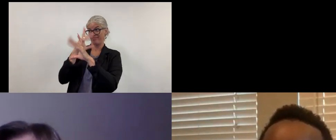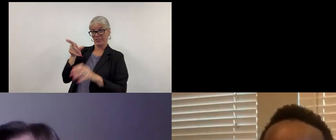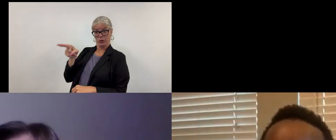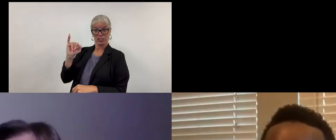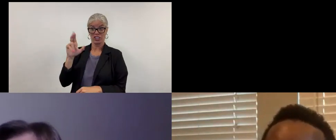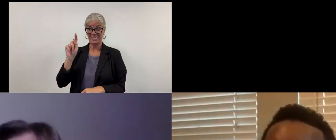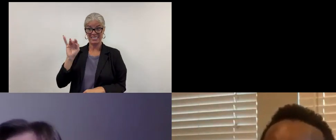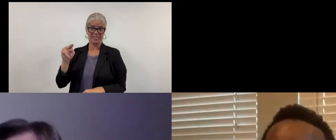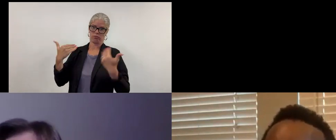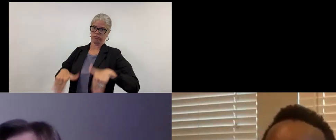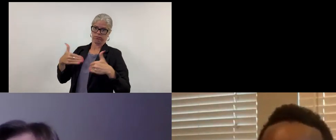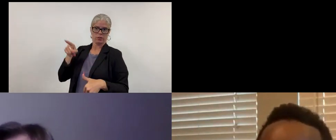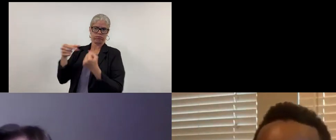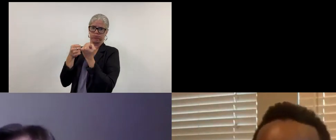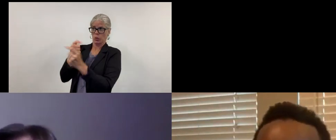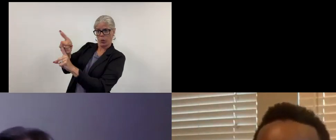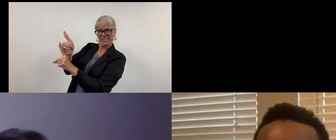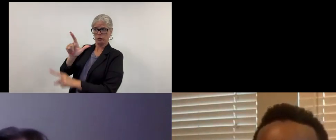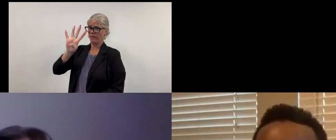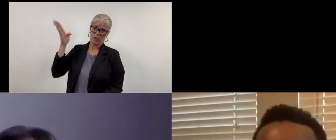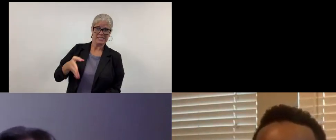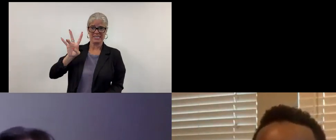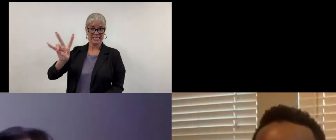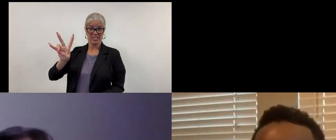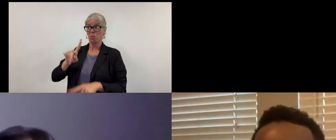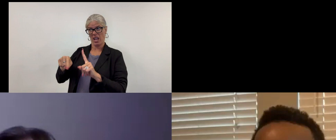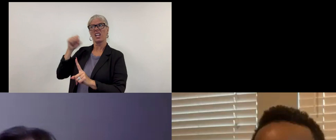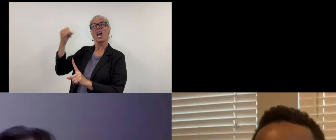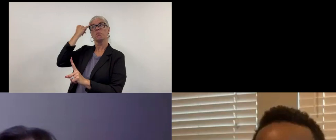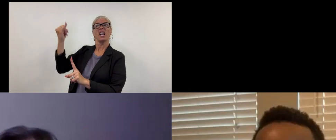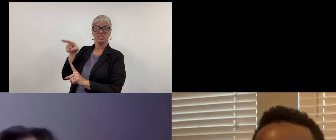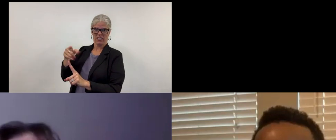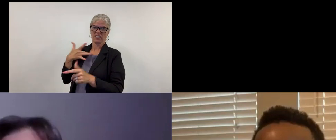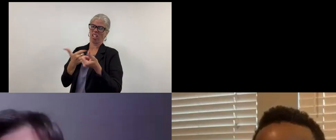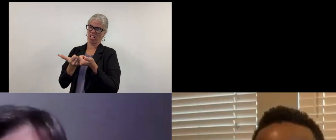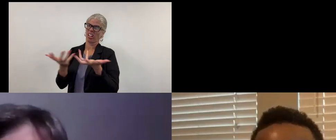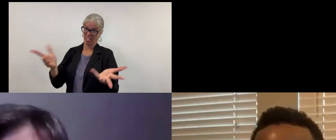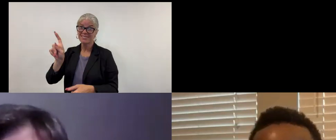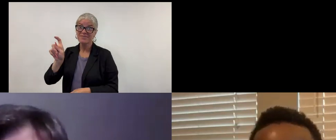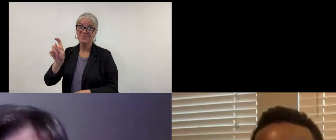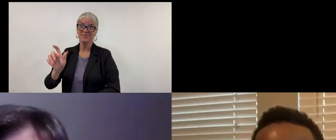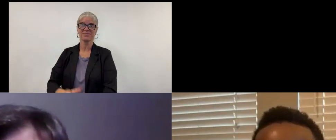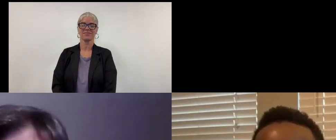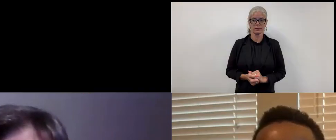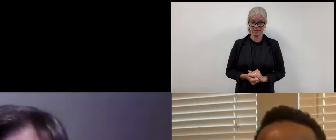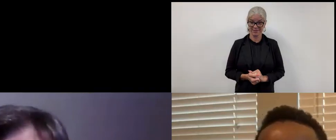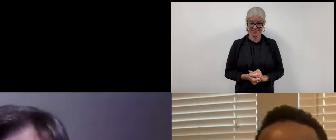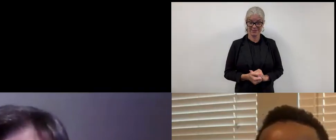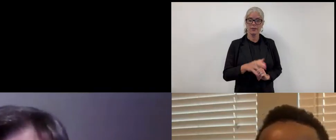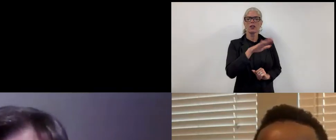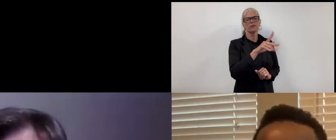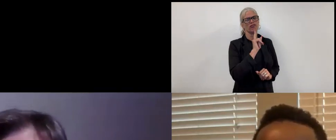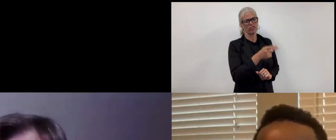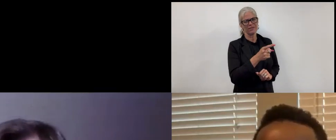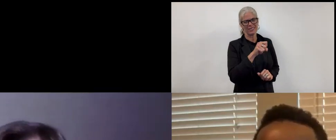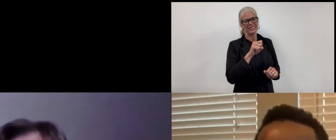too. I would imagine, Justin, that you're advocating for yourself 24/7, but it gets weary, doesn't it? Oh,